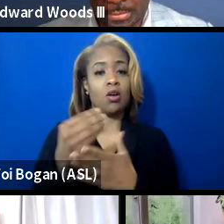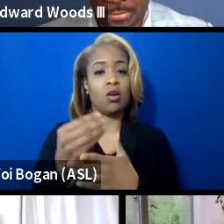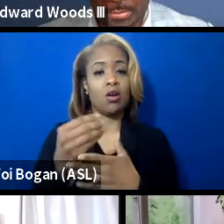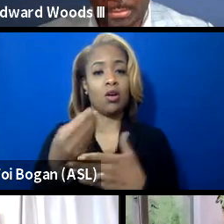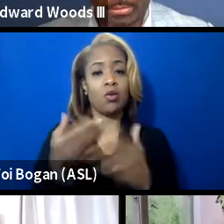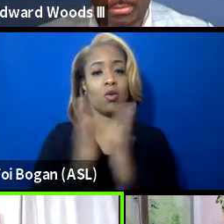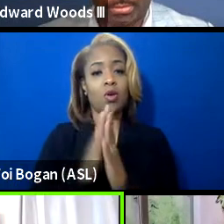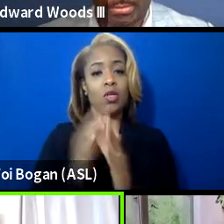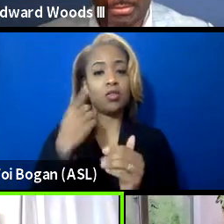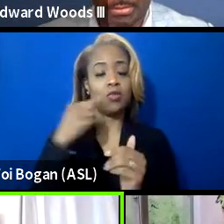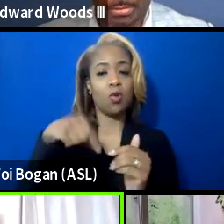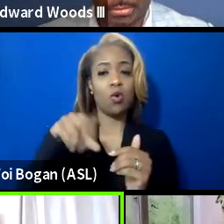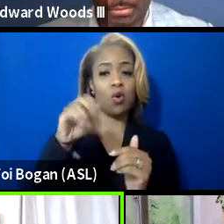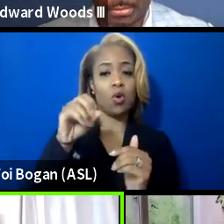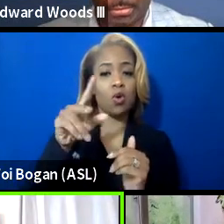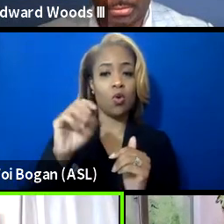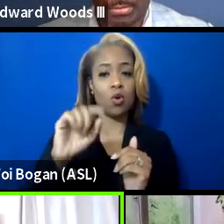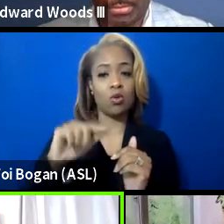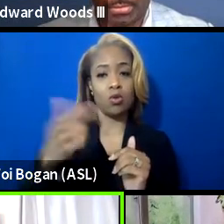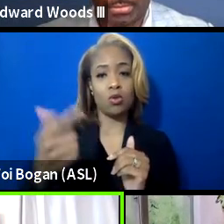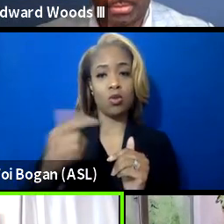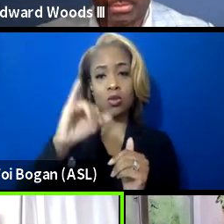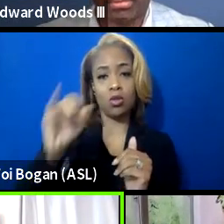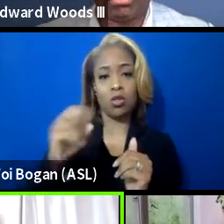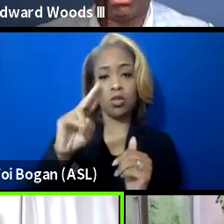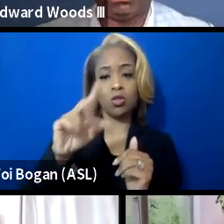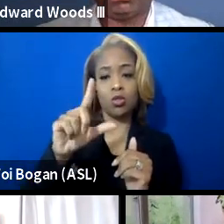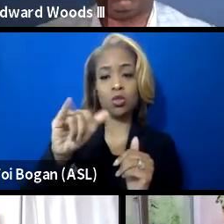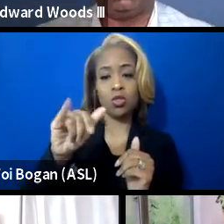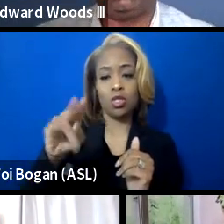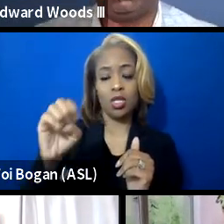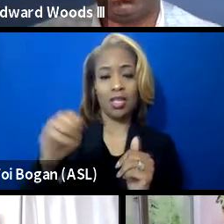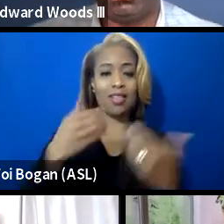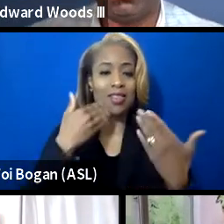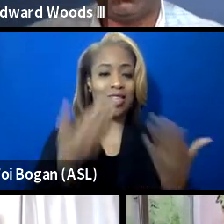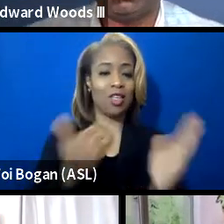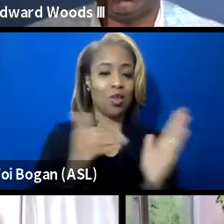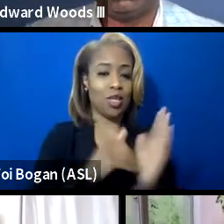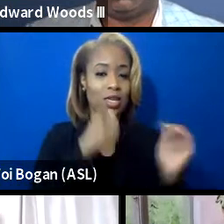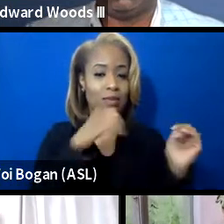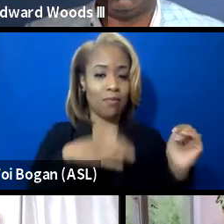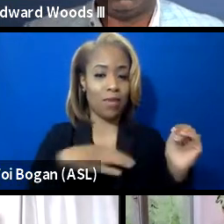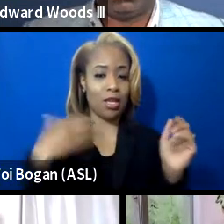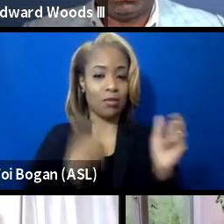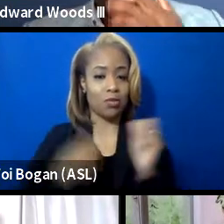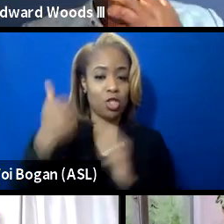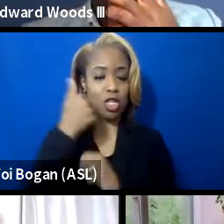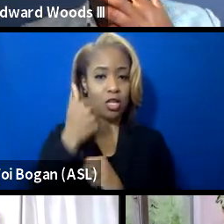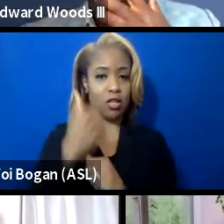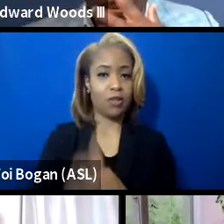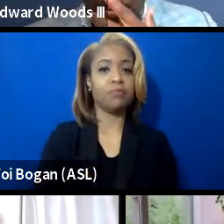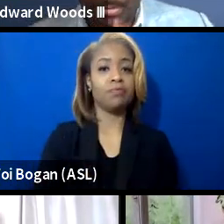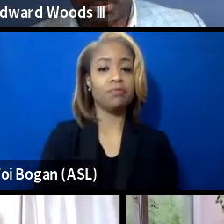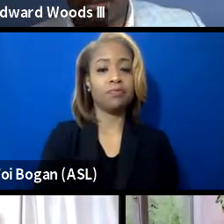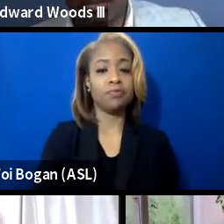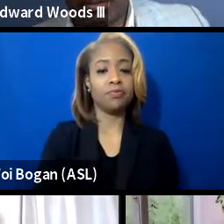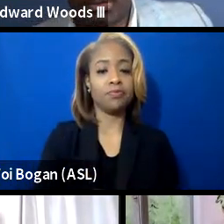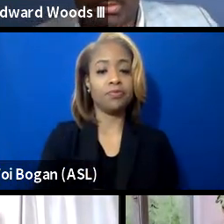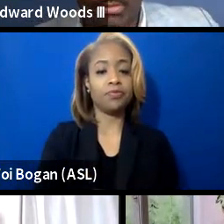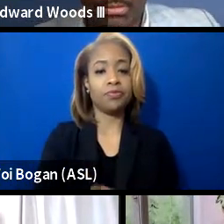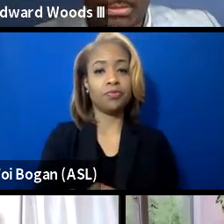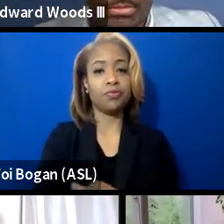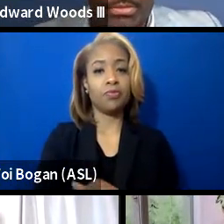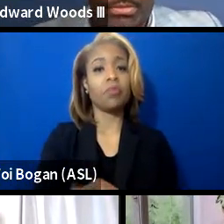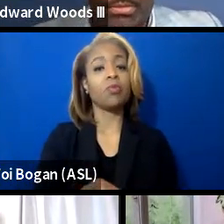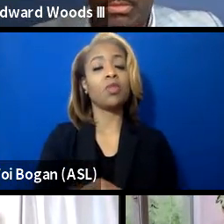quote. Go ahead, Julianne. Thank you so much again, Madam Chair. What I have before the commission